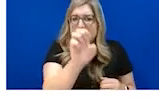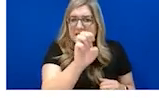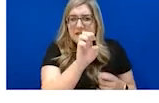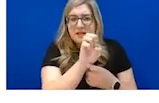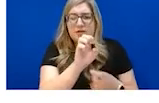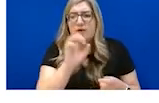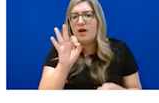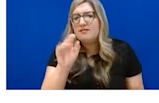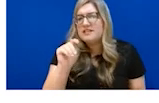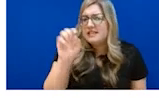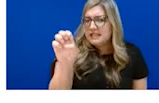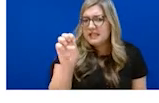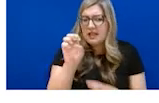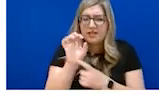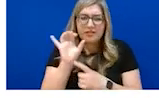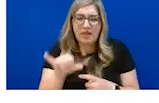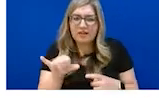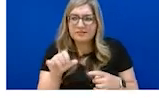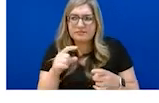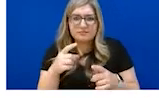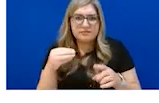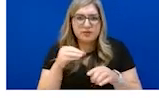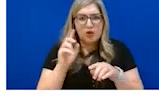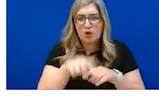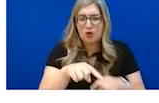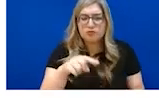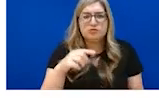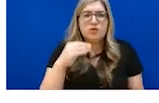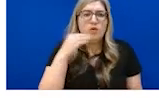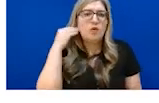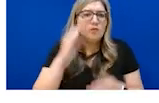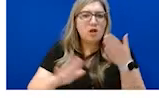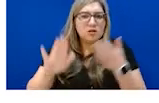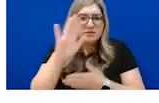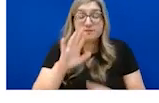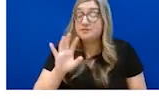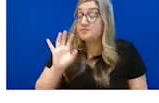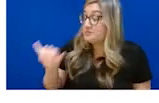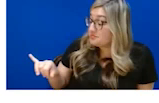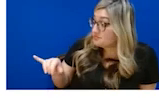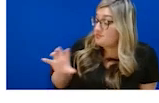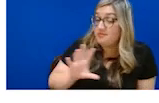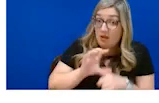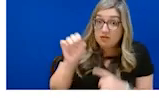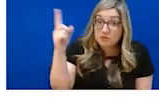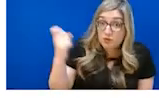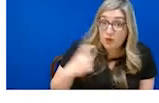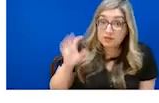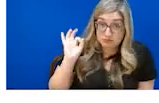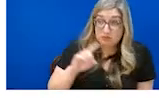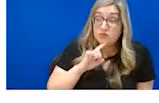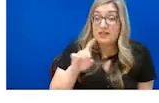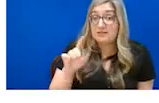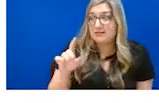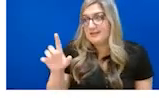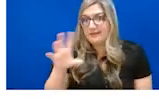like a non-faculty question, but I like it. How do we get paid? It is a great question. And the answer